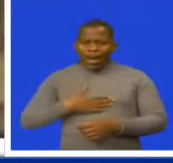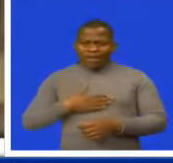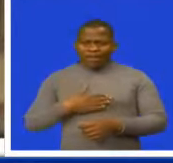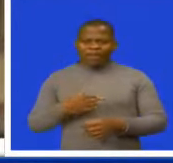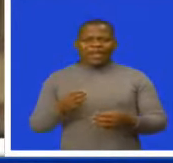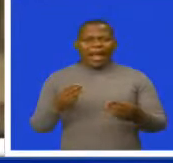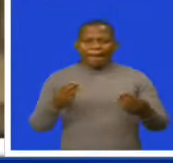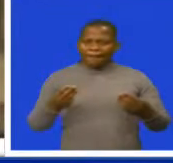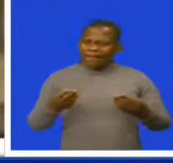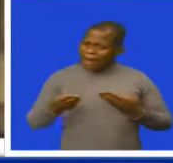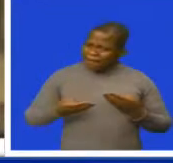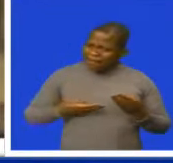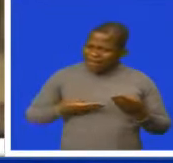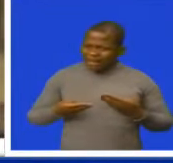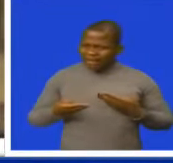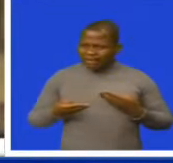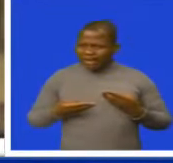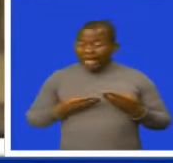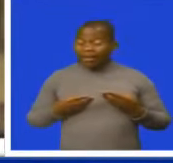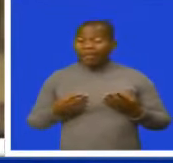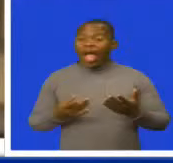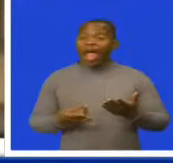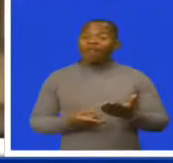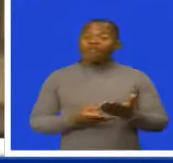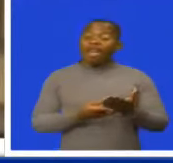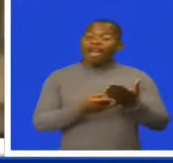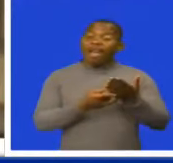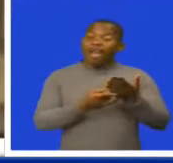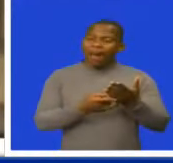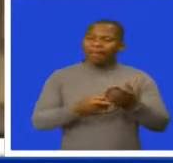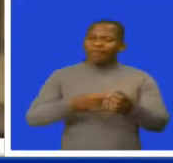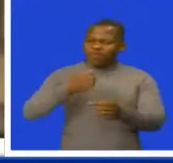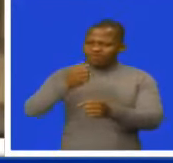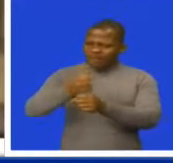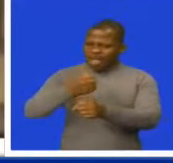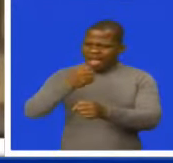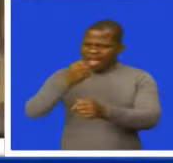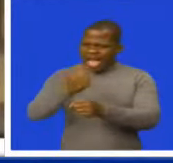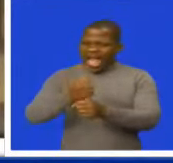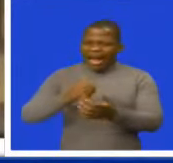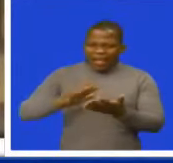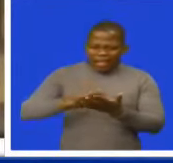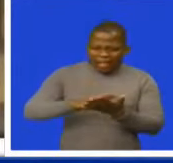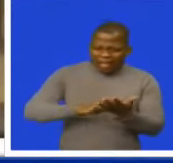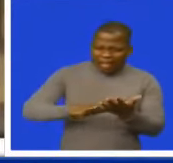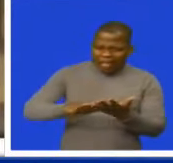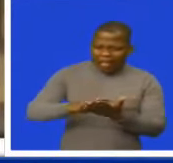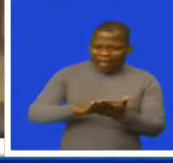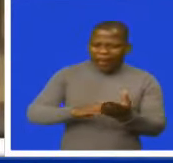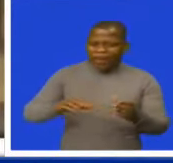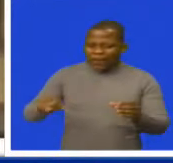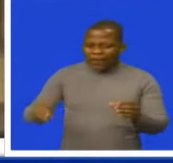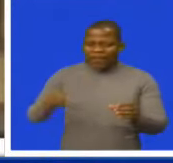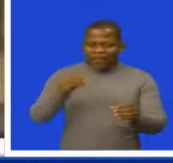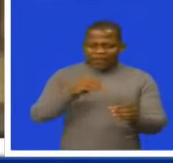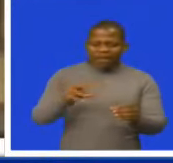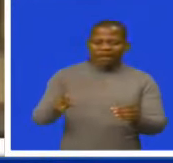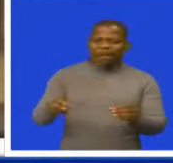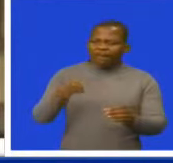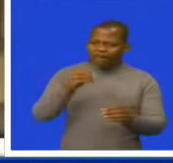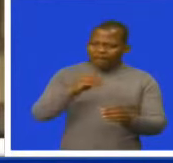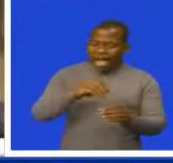umuntu longatimela akwadi kuthi awusebenze lomsebenzi tito khona letibi kuthi naleto